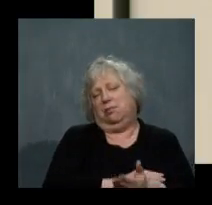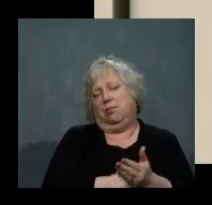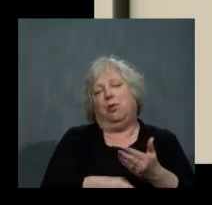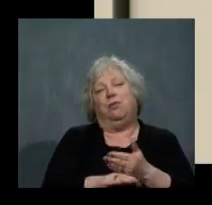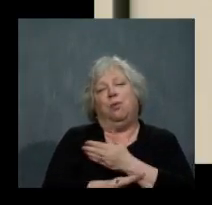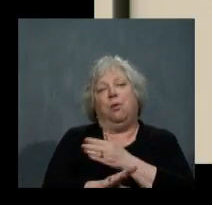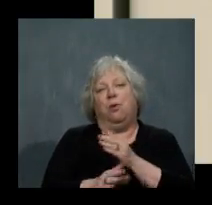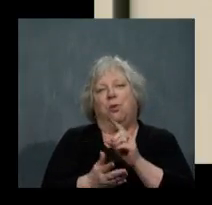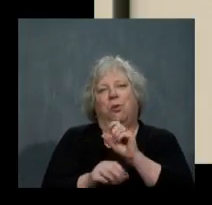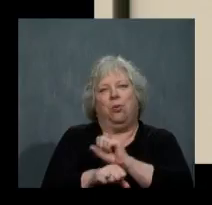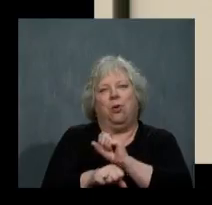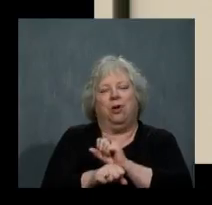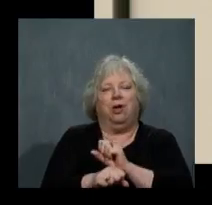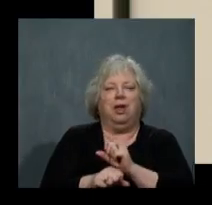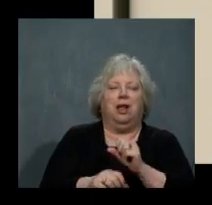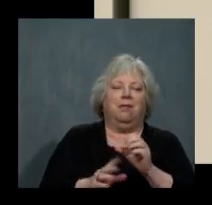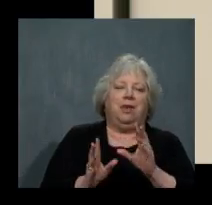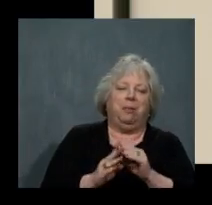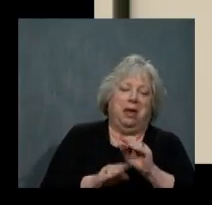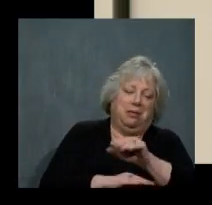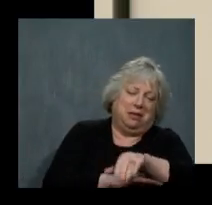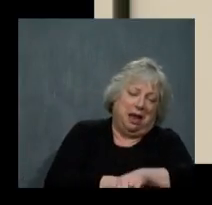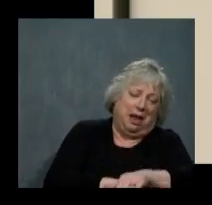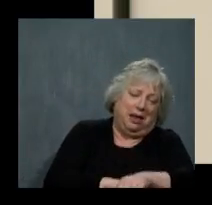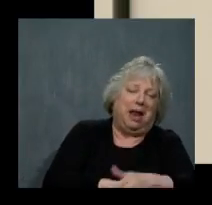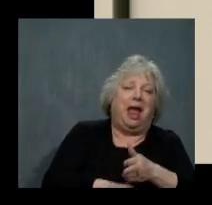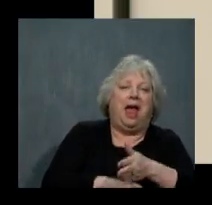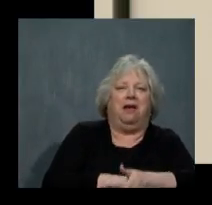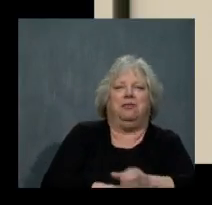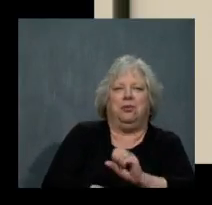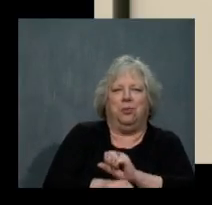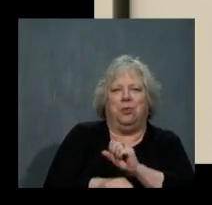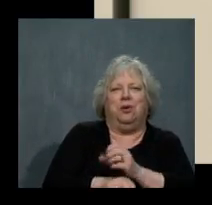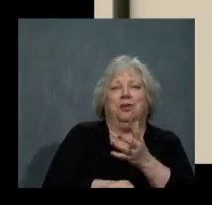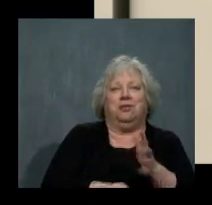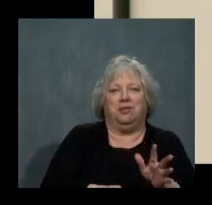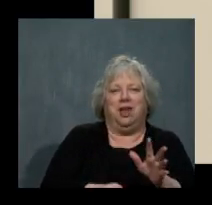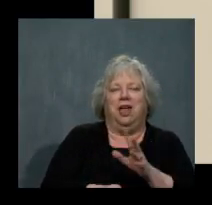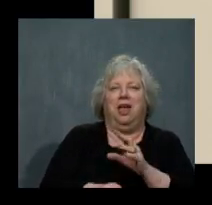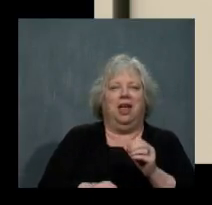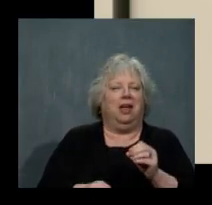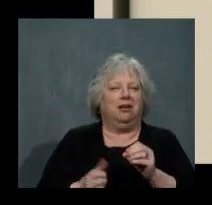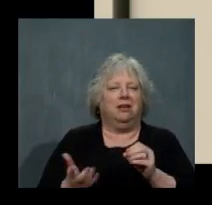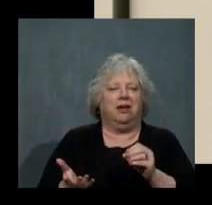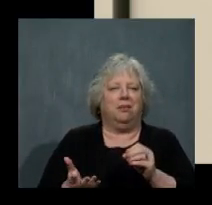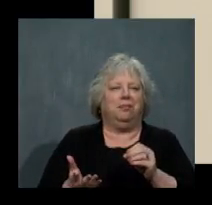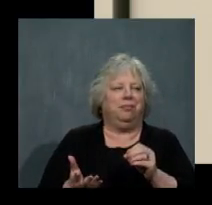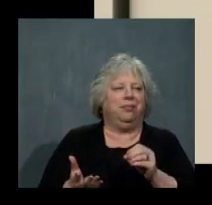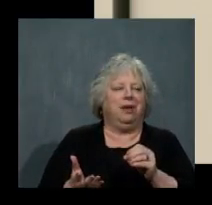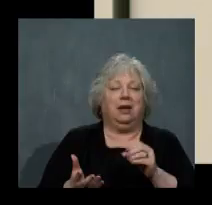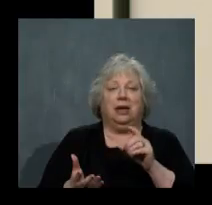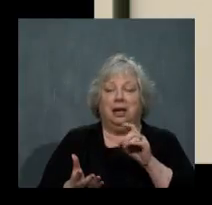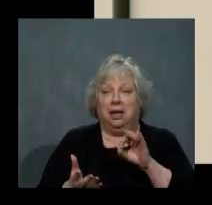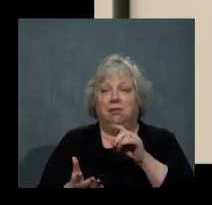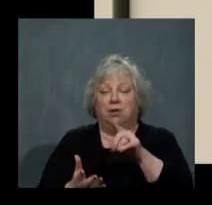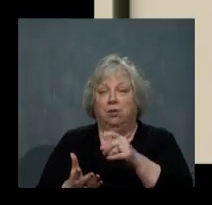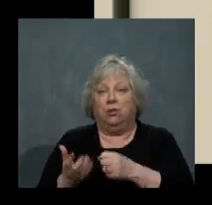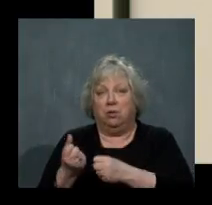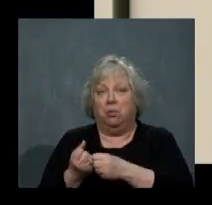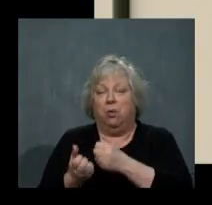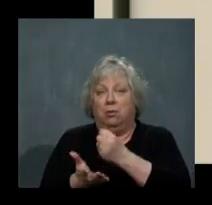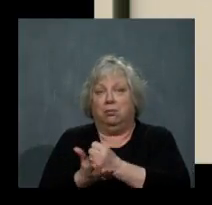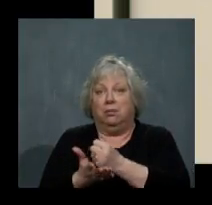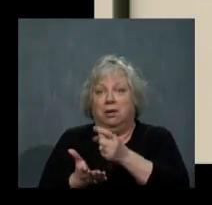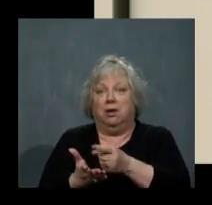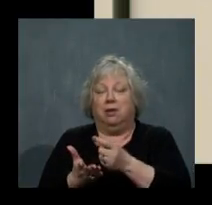work. They met in the wee hours of the evening after work. And if y'all go with this proposal